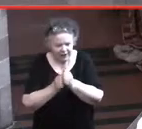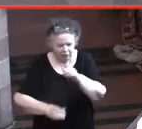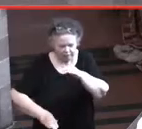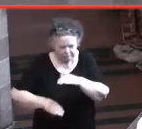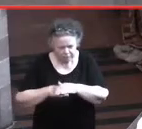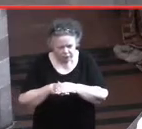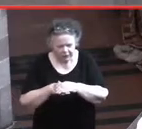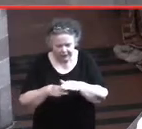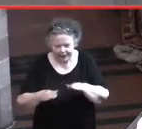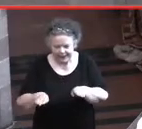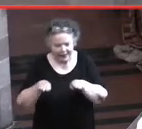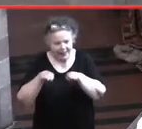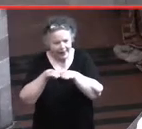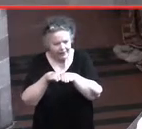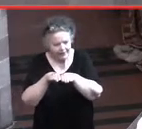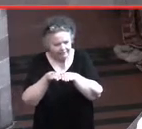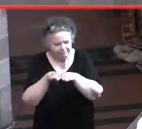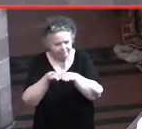equally.